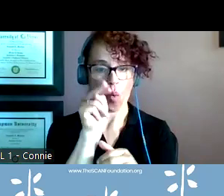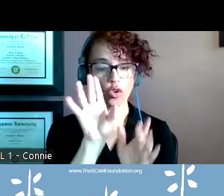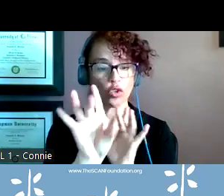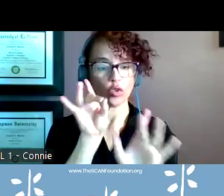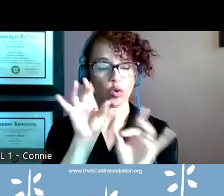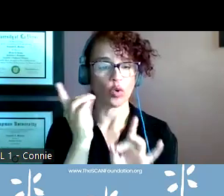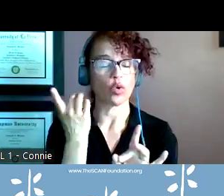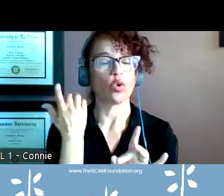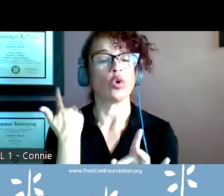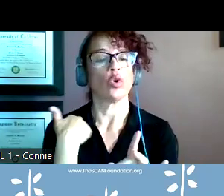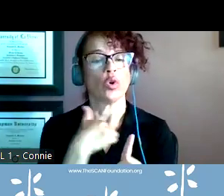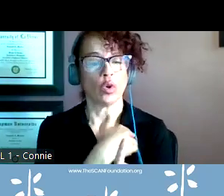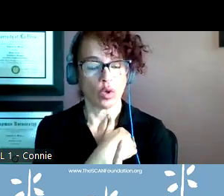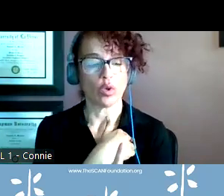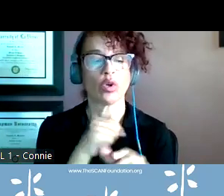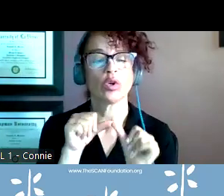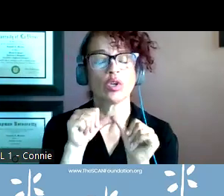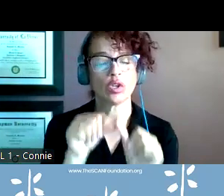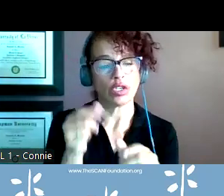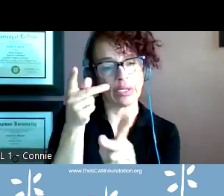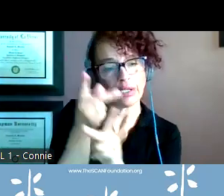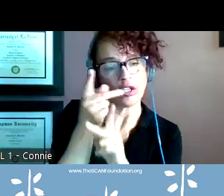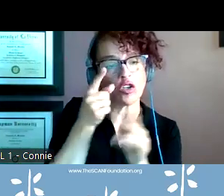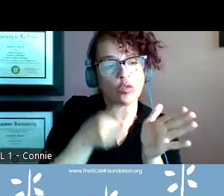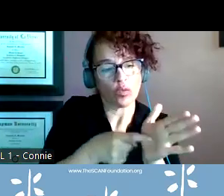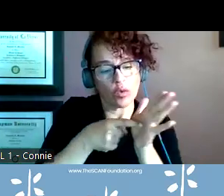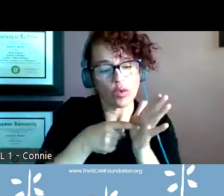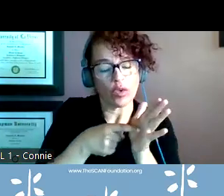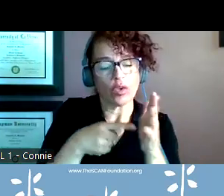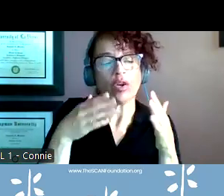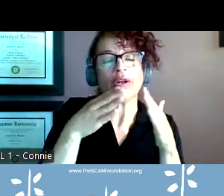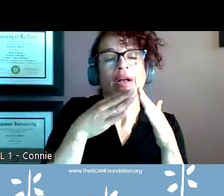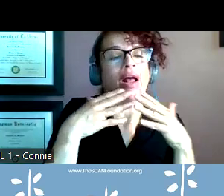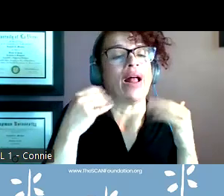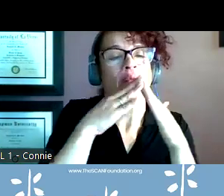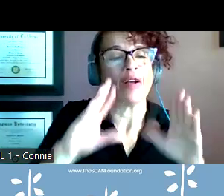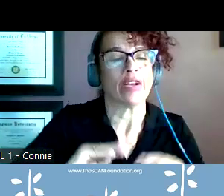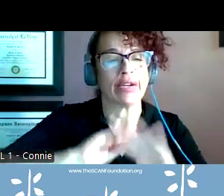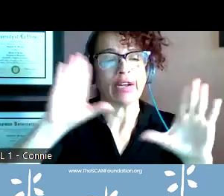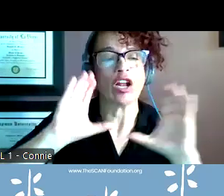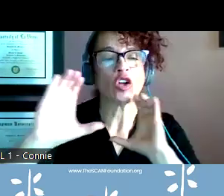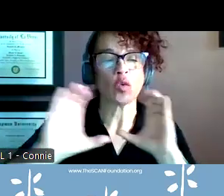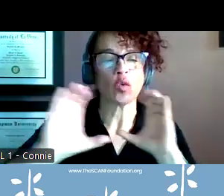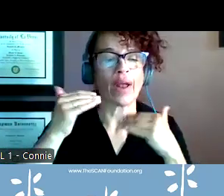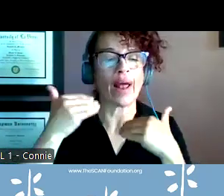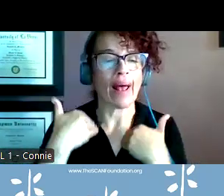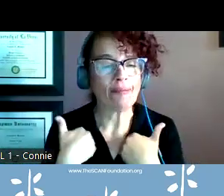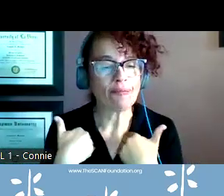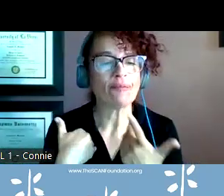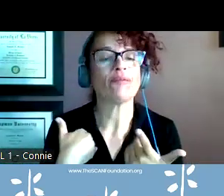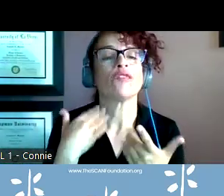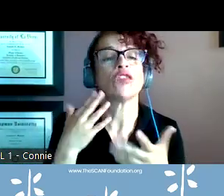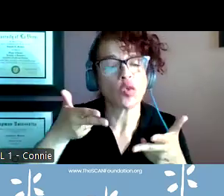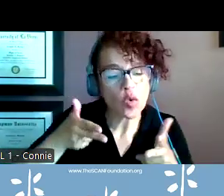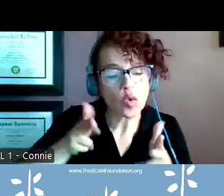We also ask that Department of Healthcare Services require health plans to establish clear communication pathways that allow